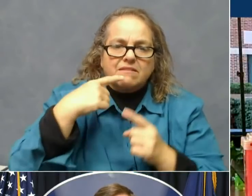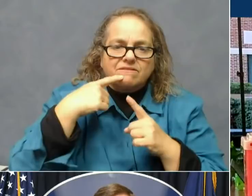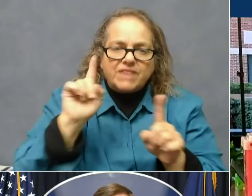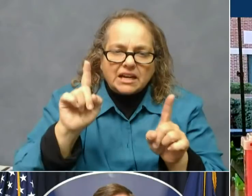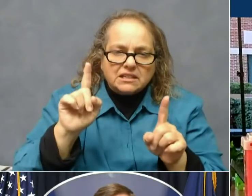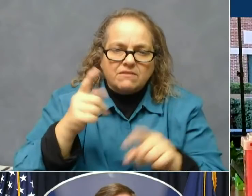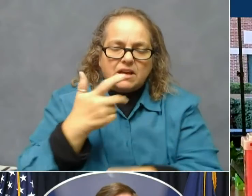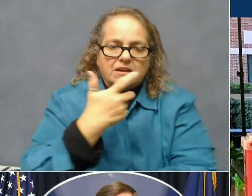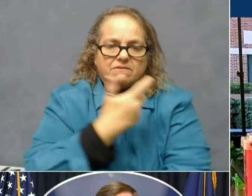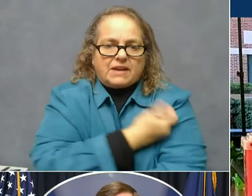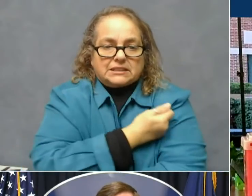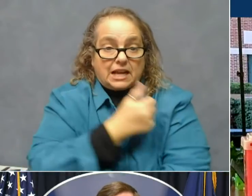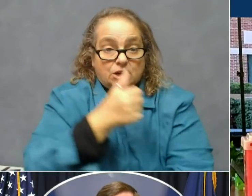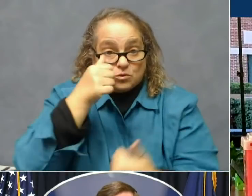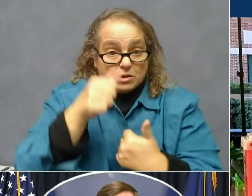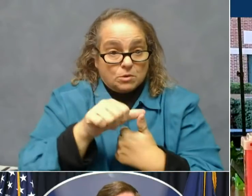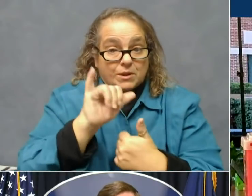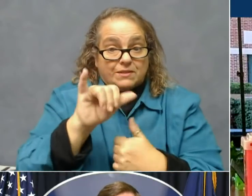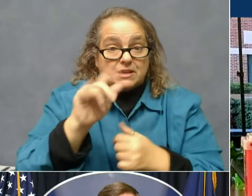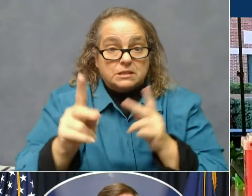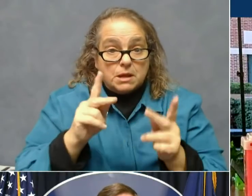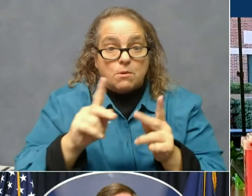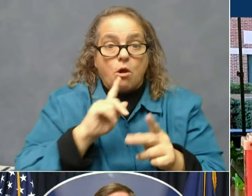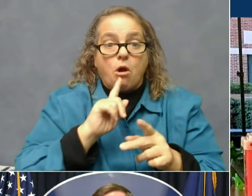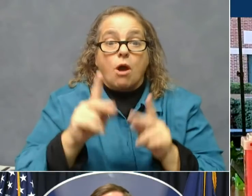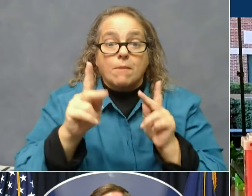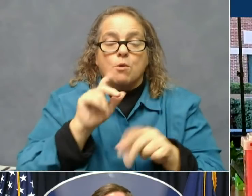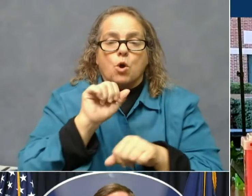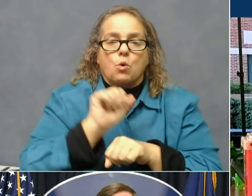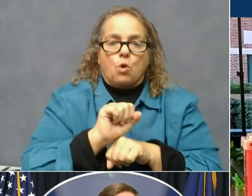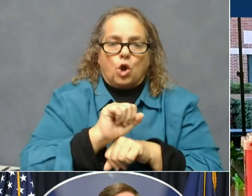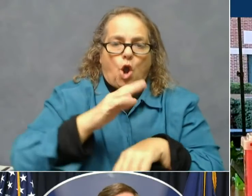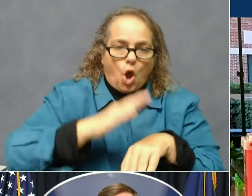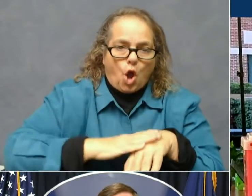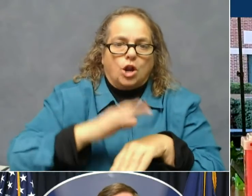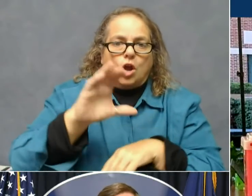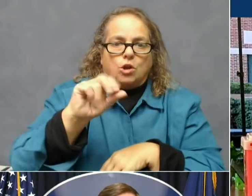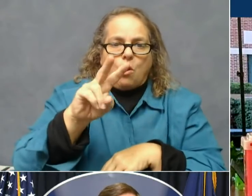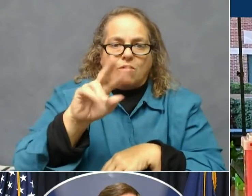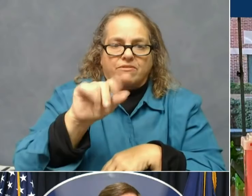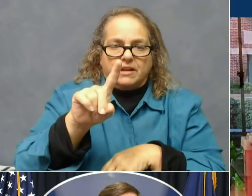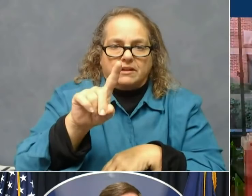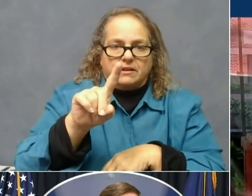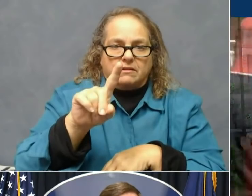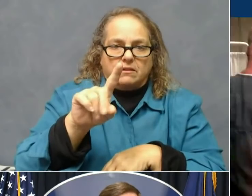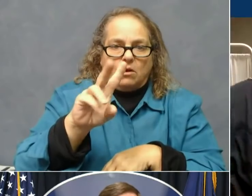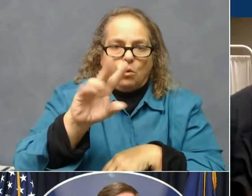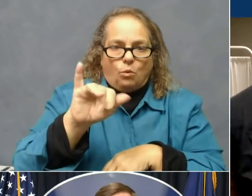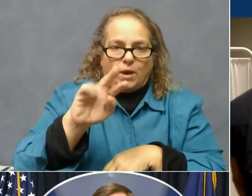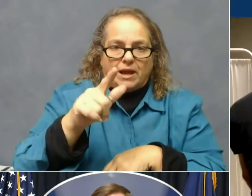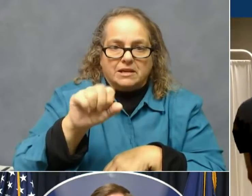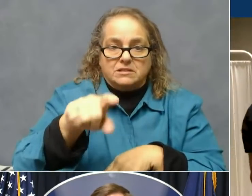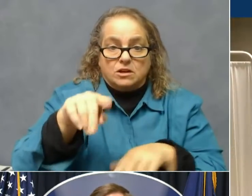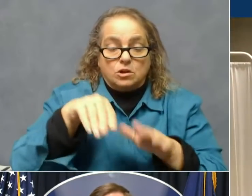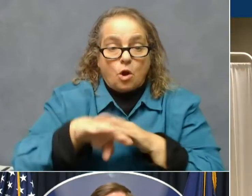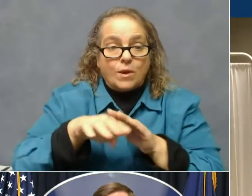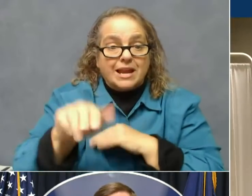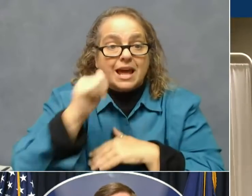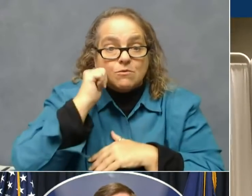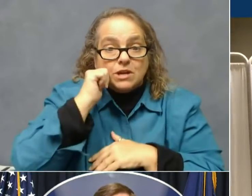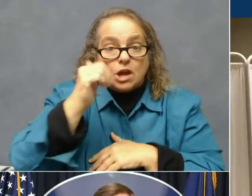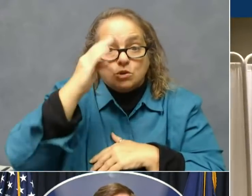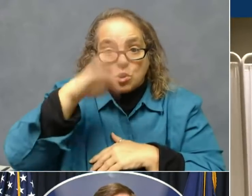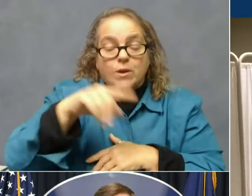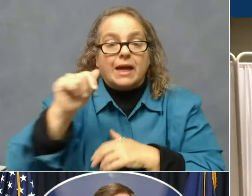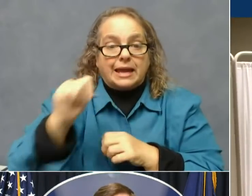remember, these folks are folks working on COVID wings that go in every day knowing they can contract this virus, but they want to help your loved